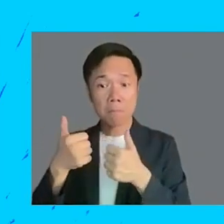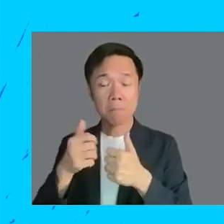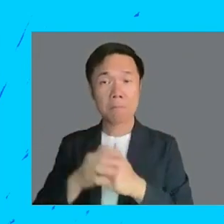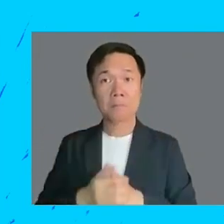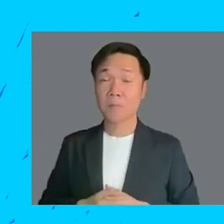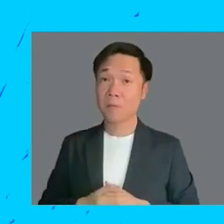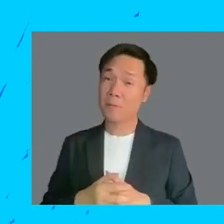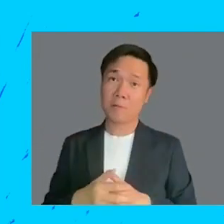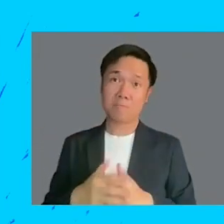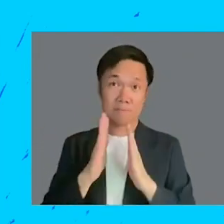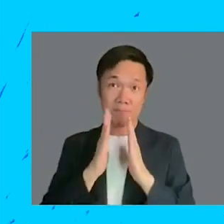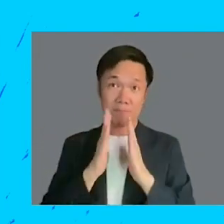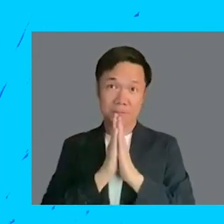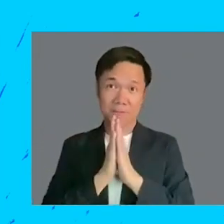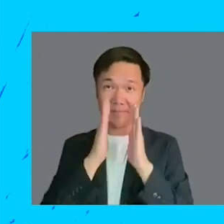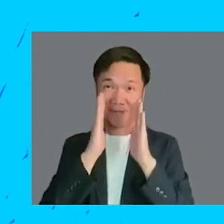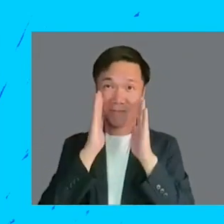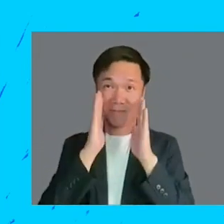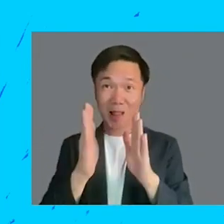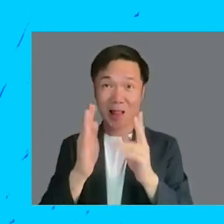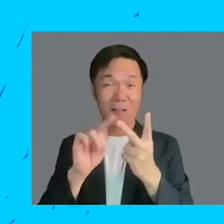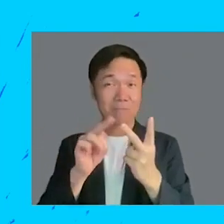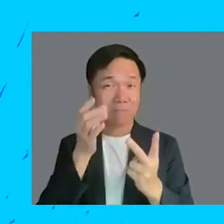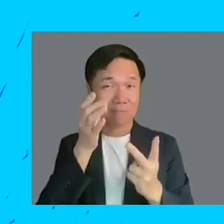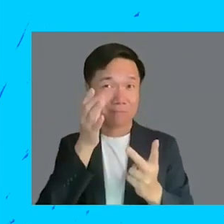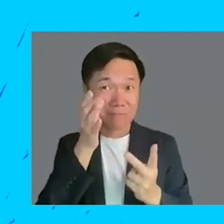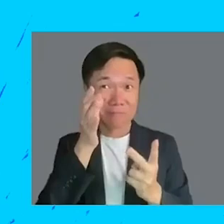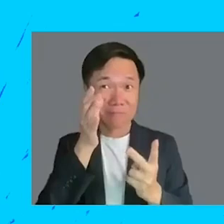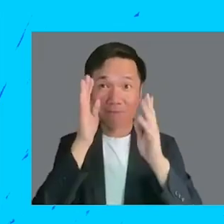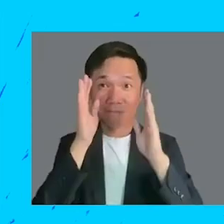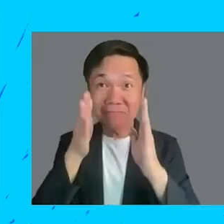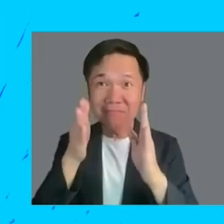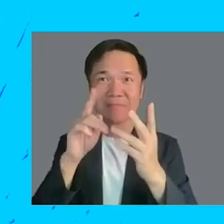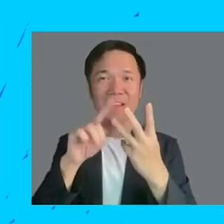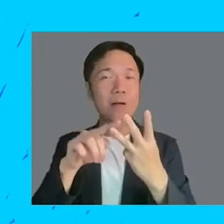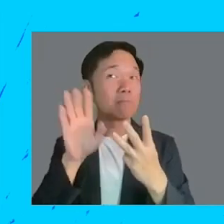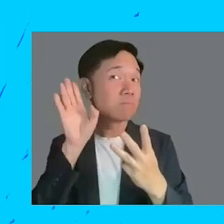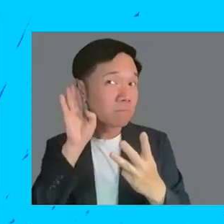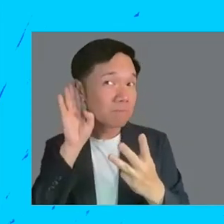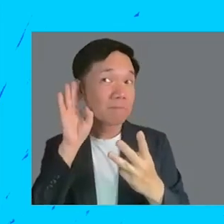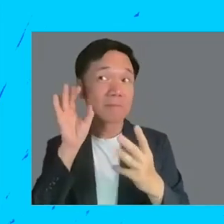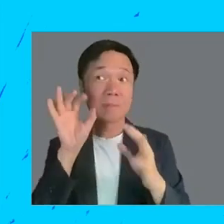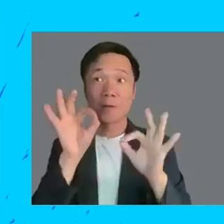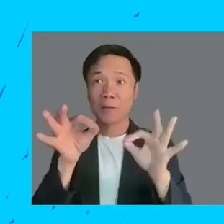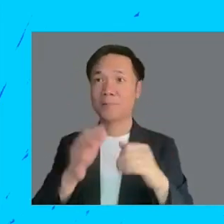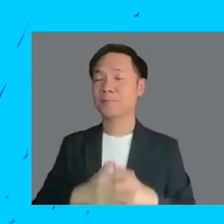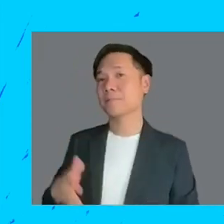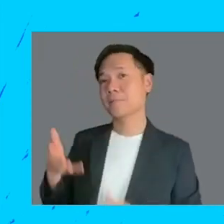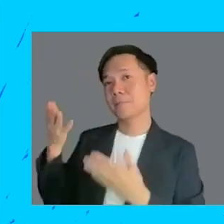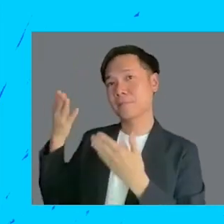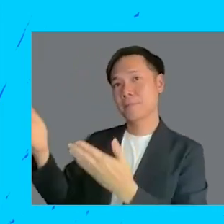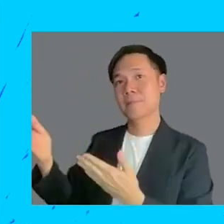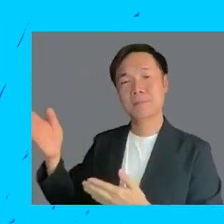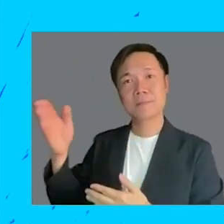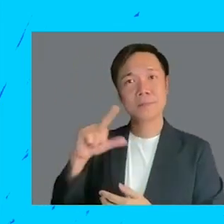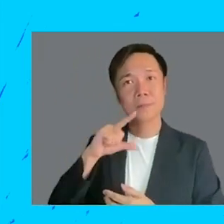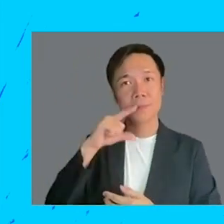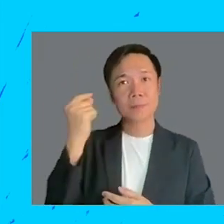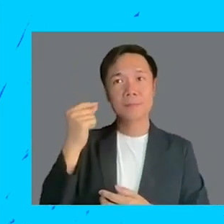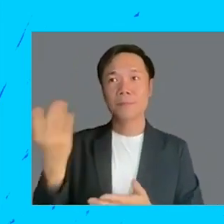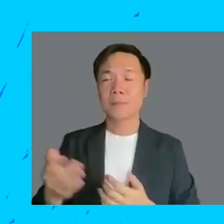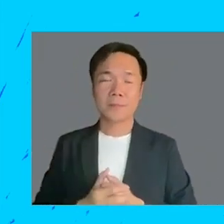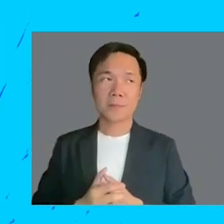carefully, listen carefully, and enjoy. My name is Nyanzu Uzai, a youth coordinator at St. Francis Healthcare